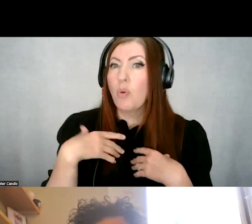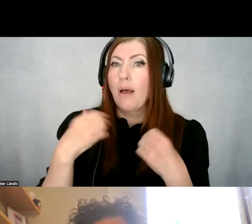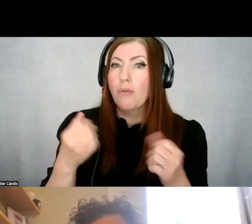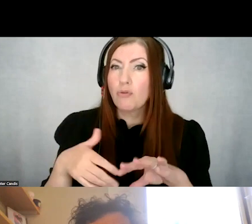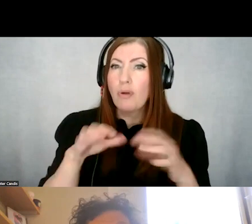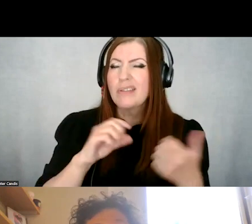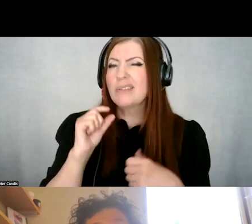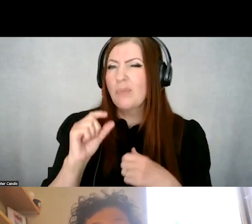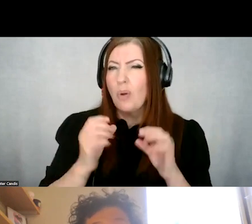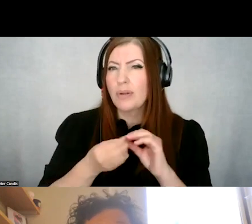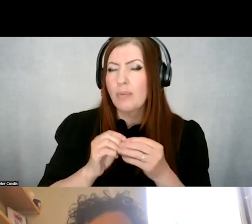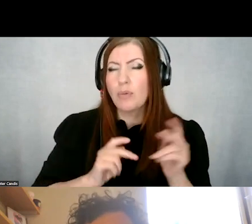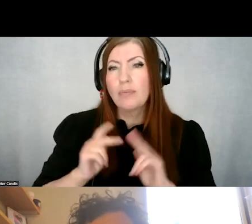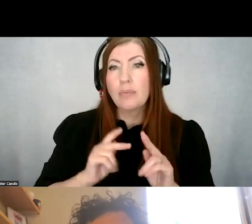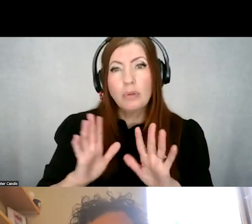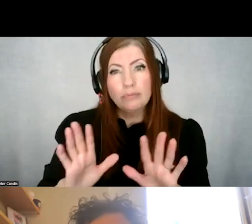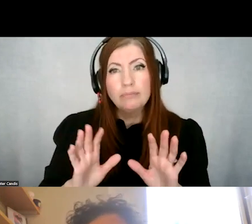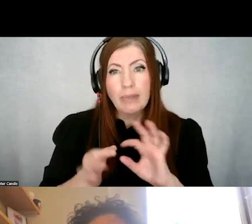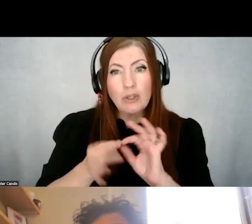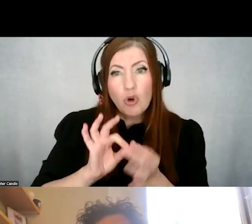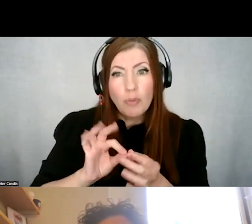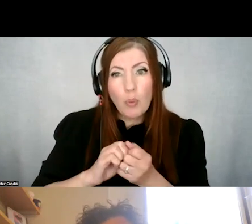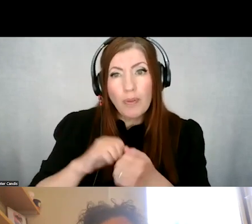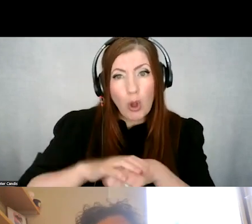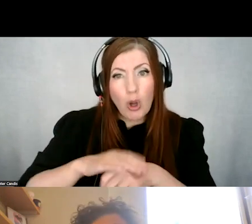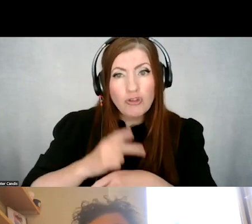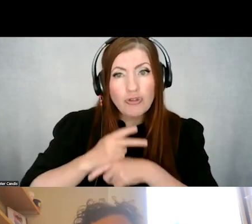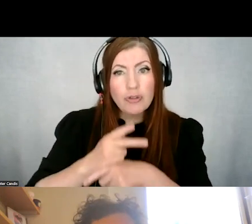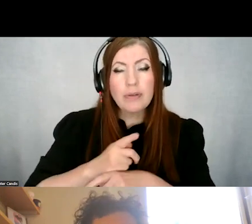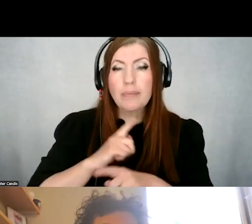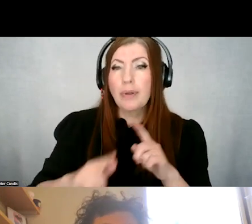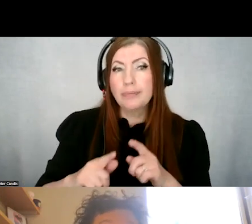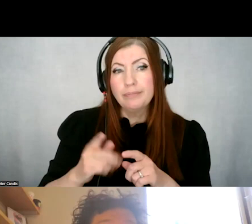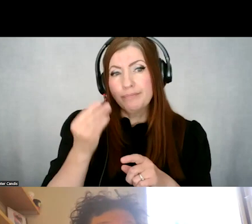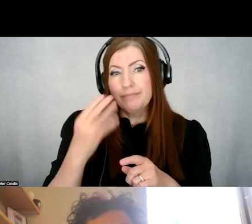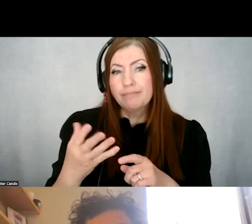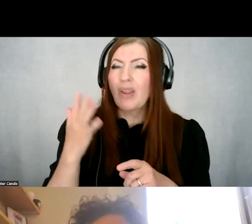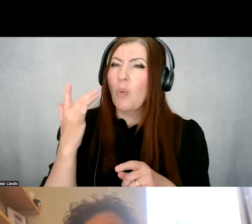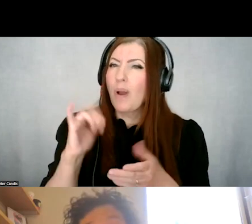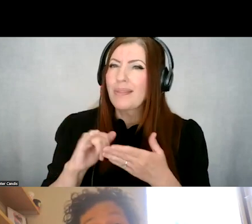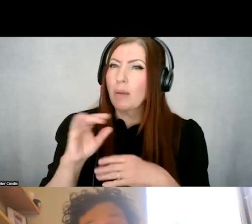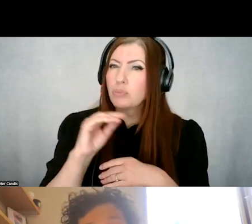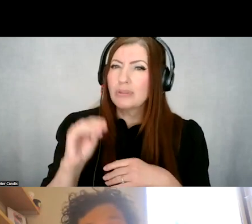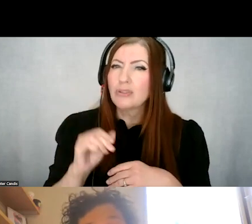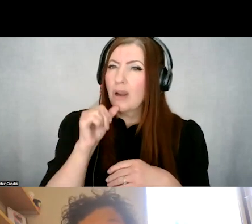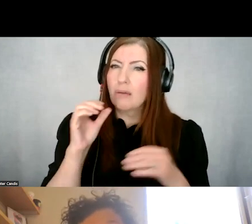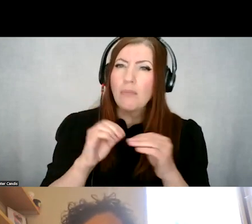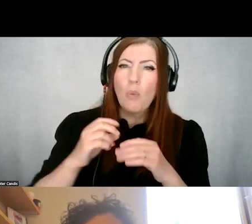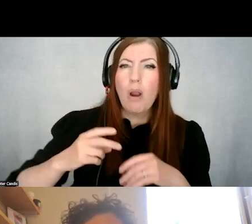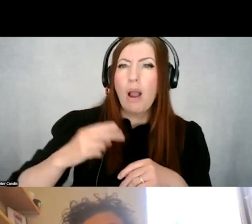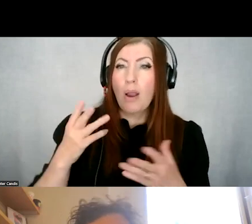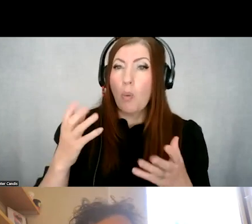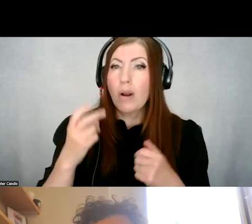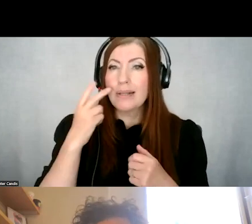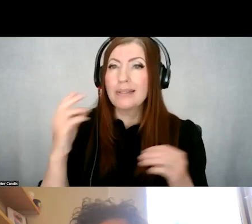size here. We should interpret this with caution, but I do think this does raise questions about why this percentage isn't higher. Of course, we want to see it higher. These were folks that